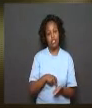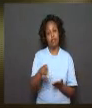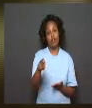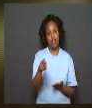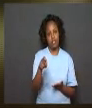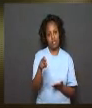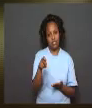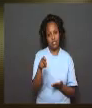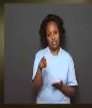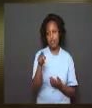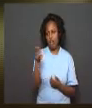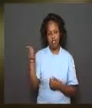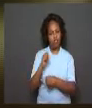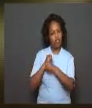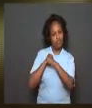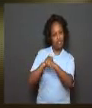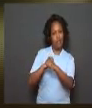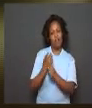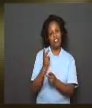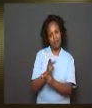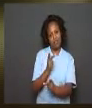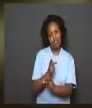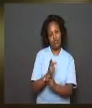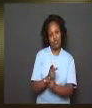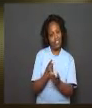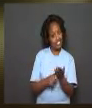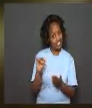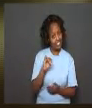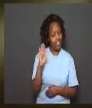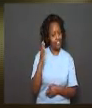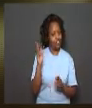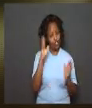Democracy protects you from these kinds of problems.